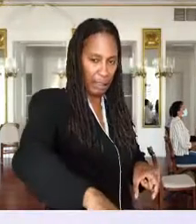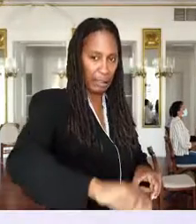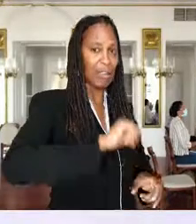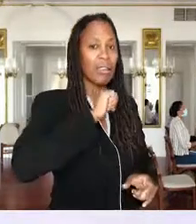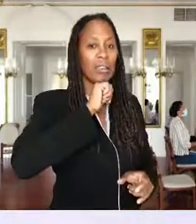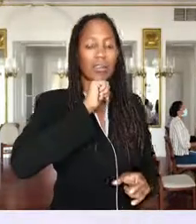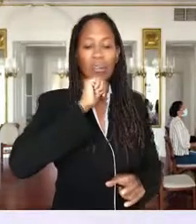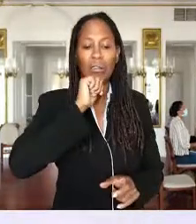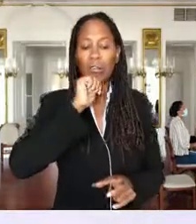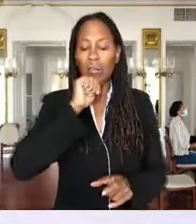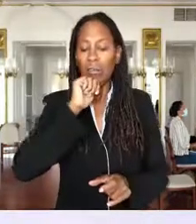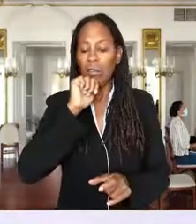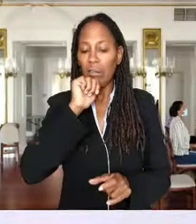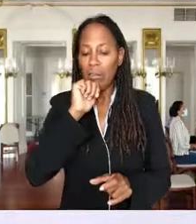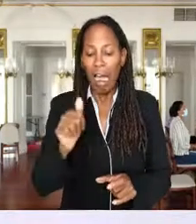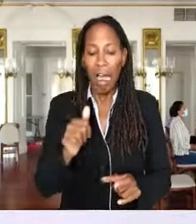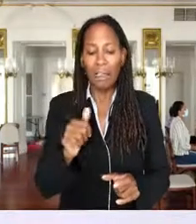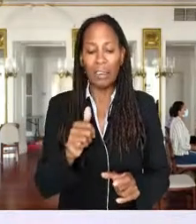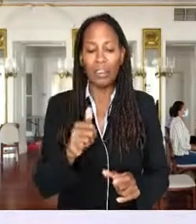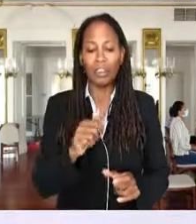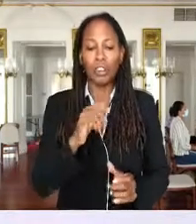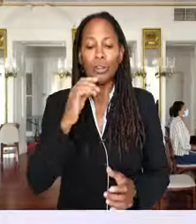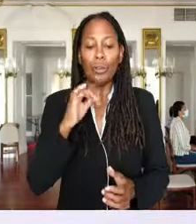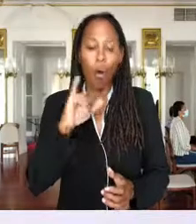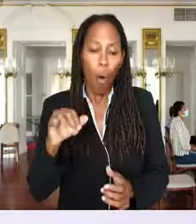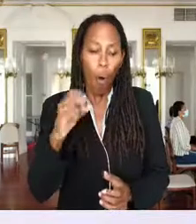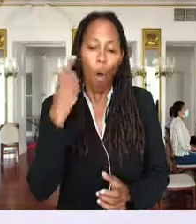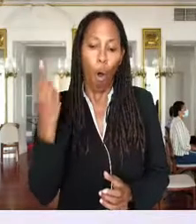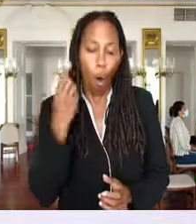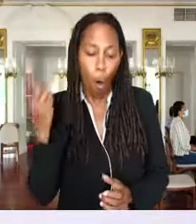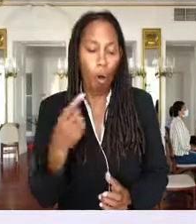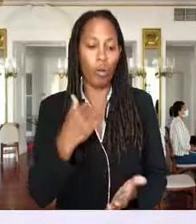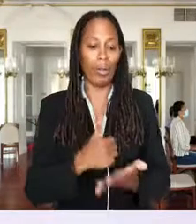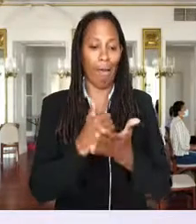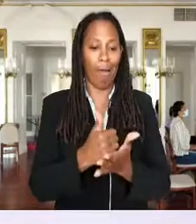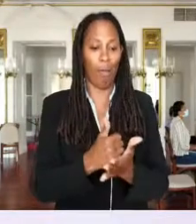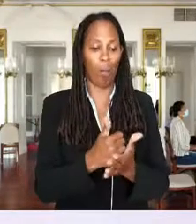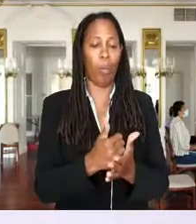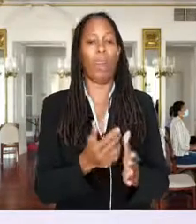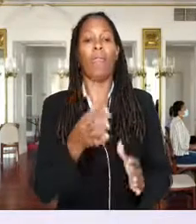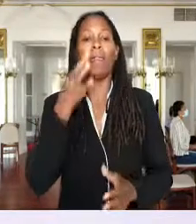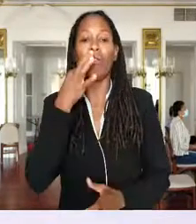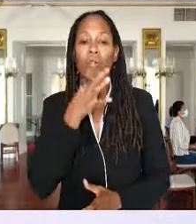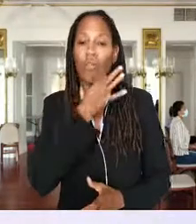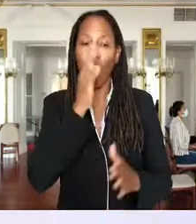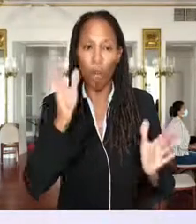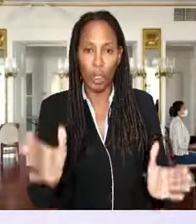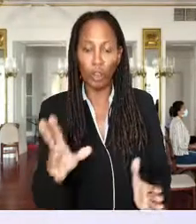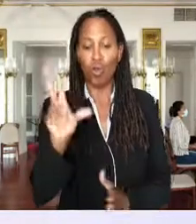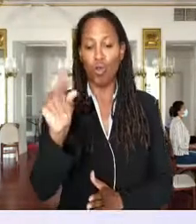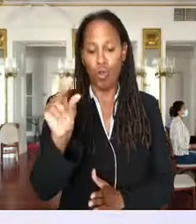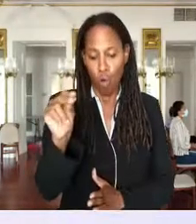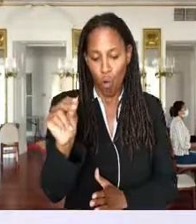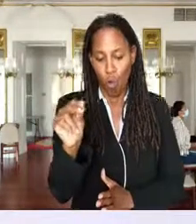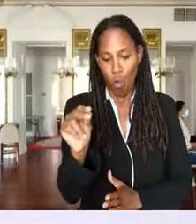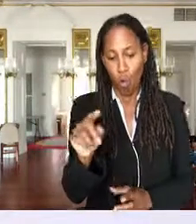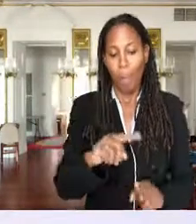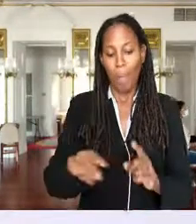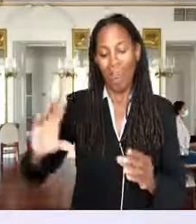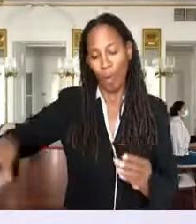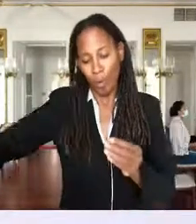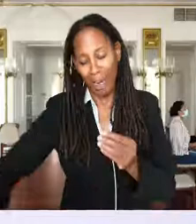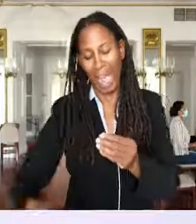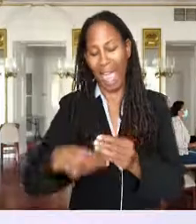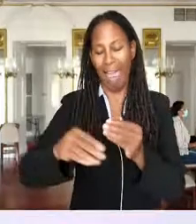we're going to do that too. Not instead of fixing our ailing WAPA system that's giving us so much problems on St. Thomas, but in addition